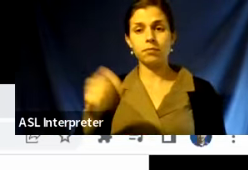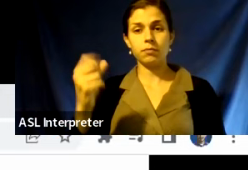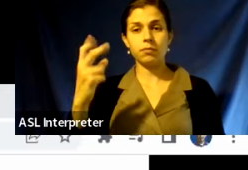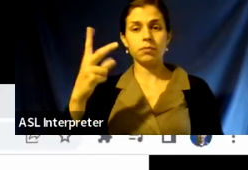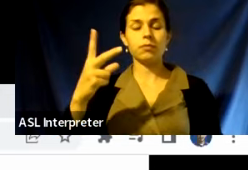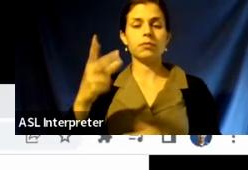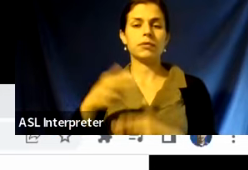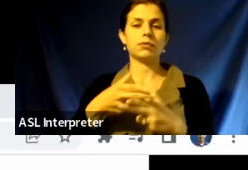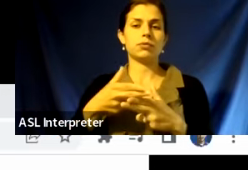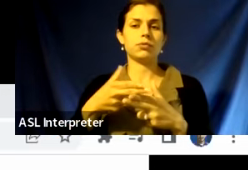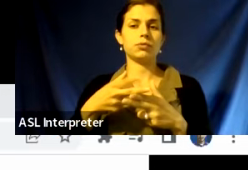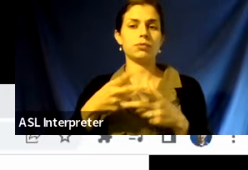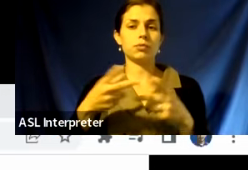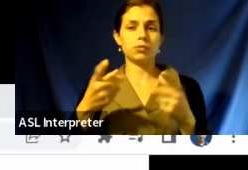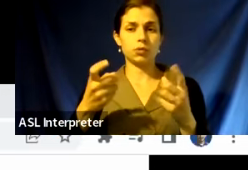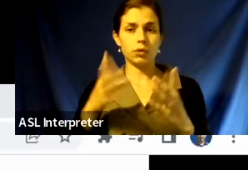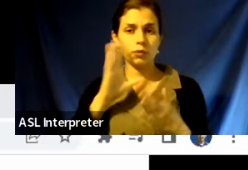Learning.